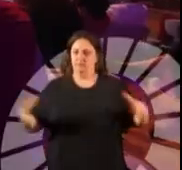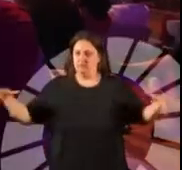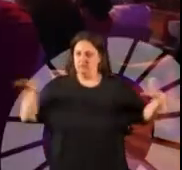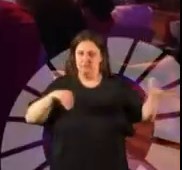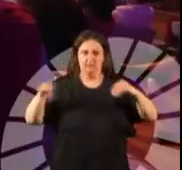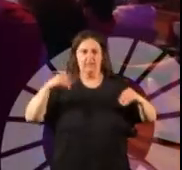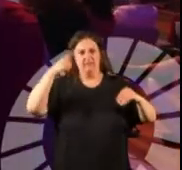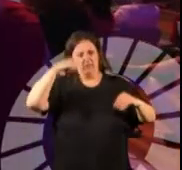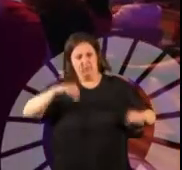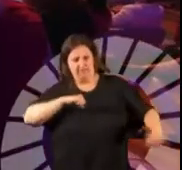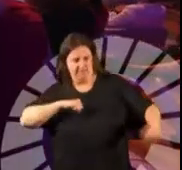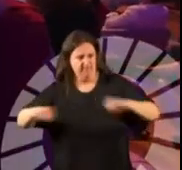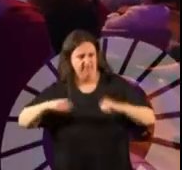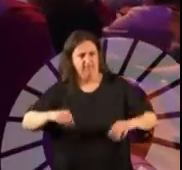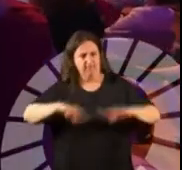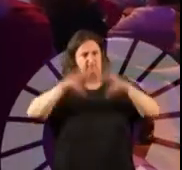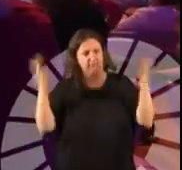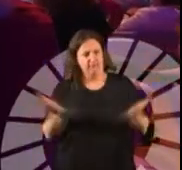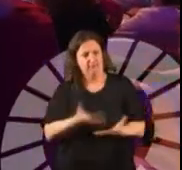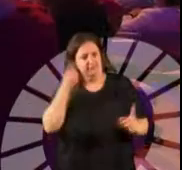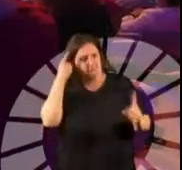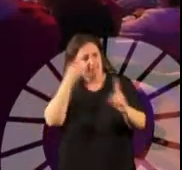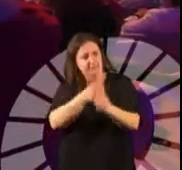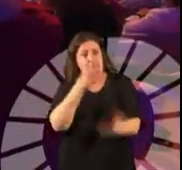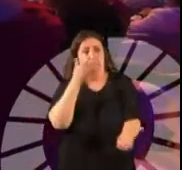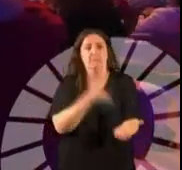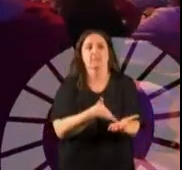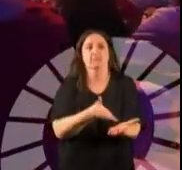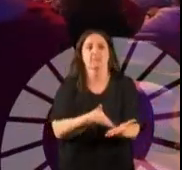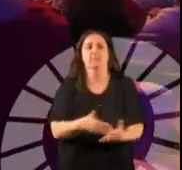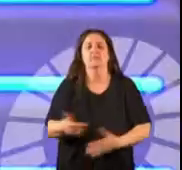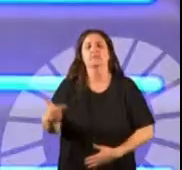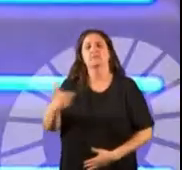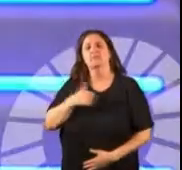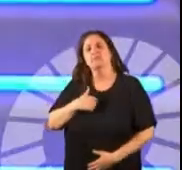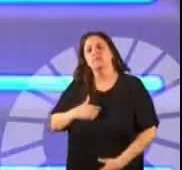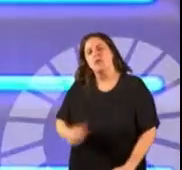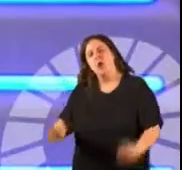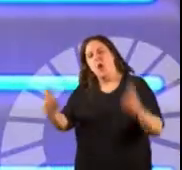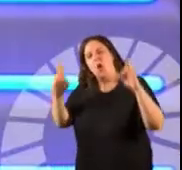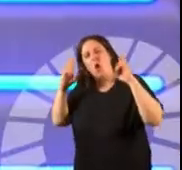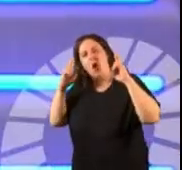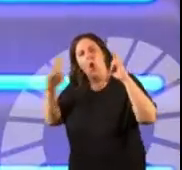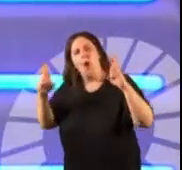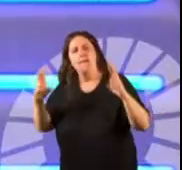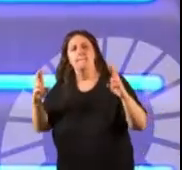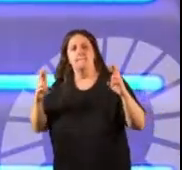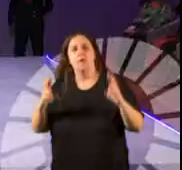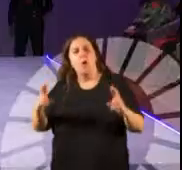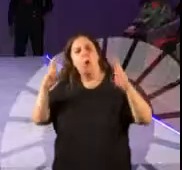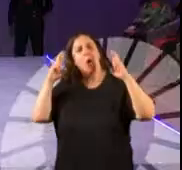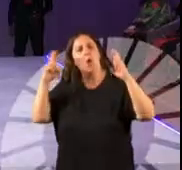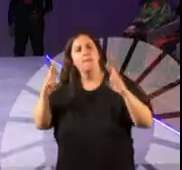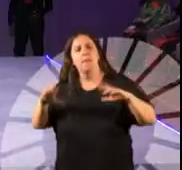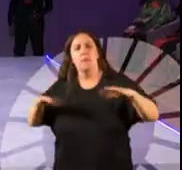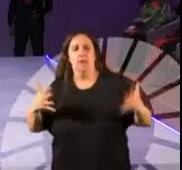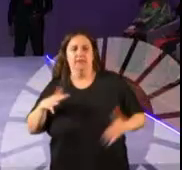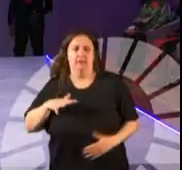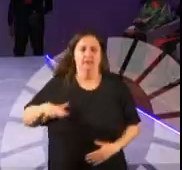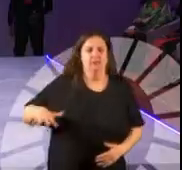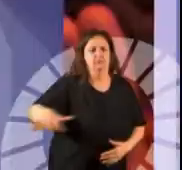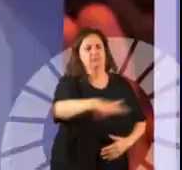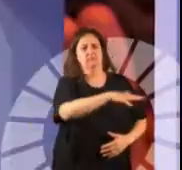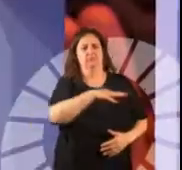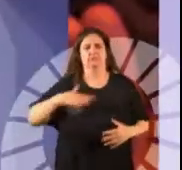hope is that out of this forum will come the same level of commitment